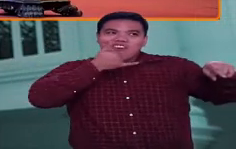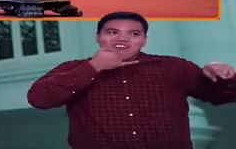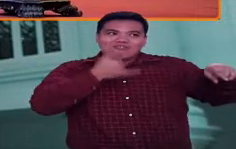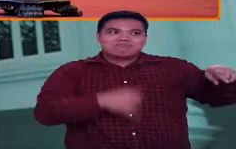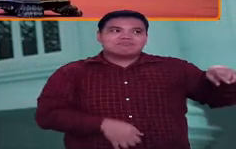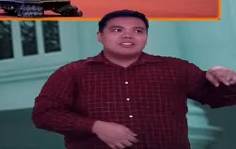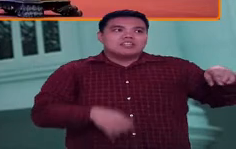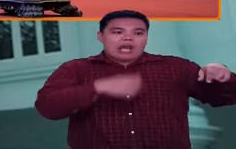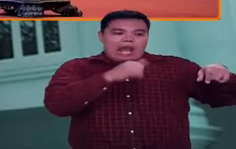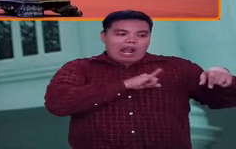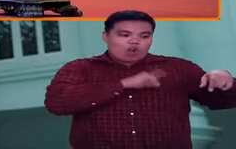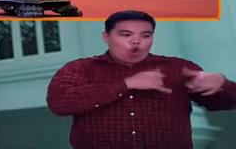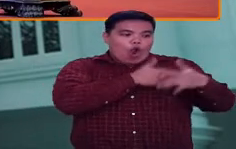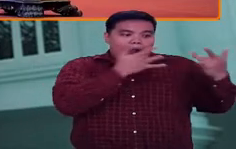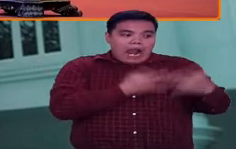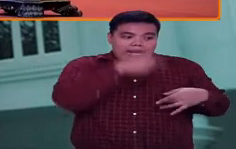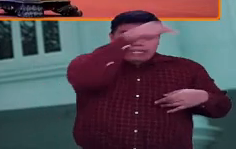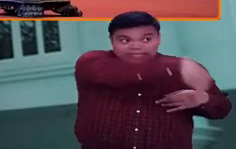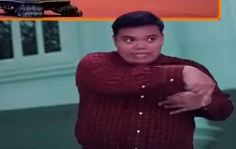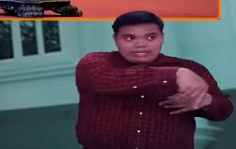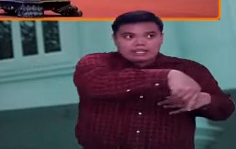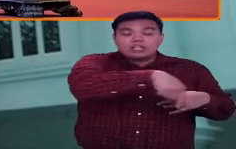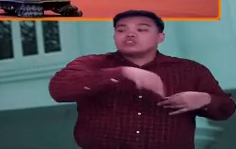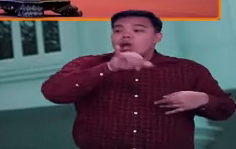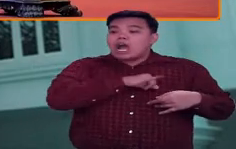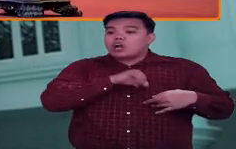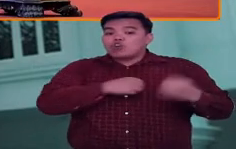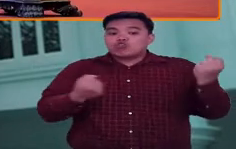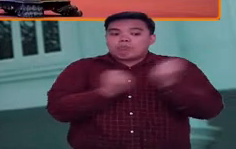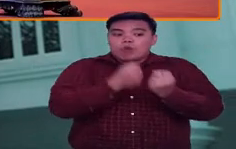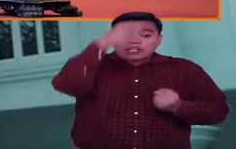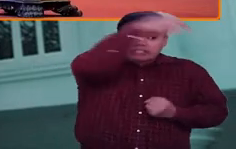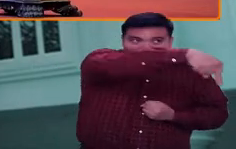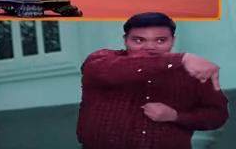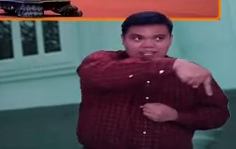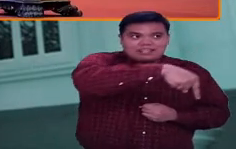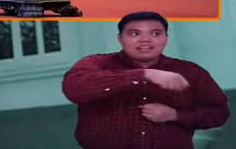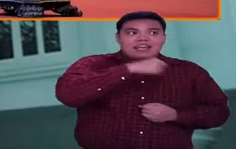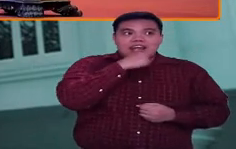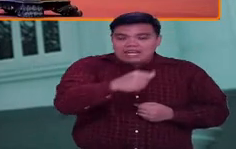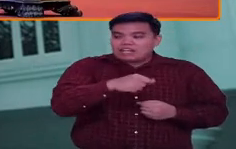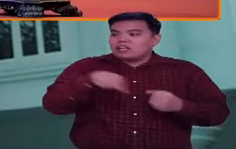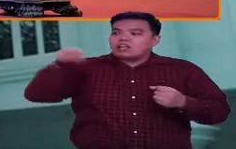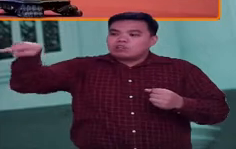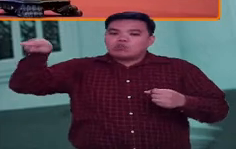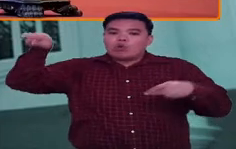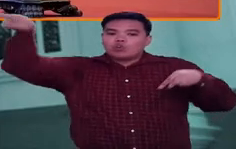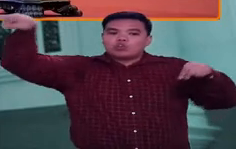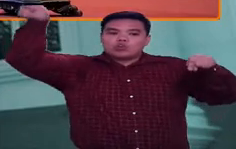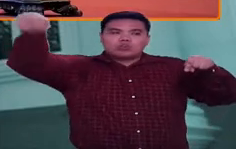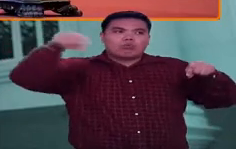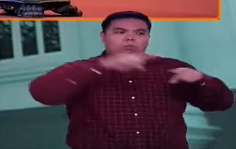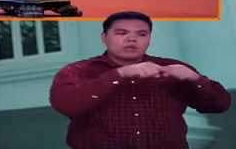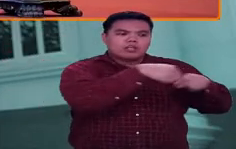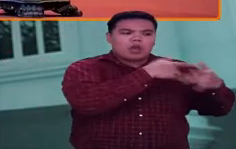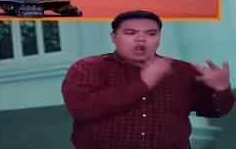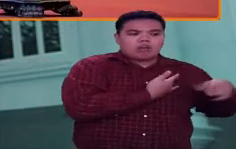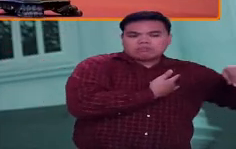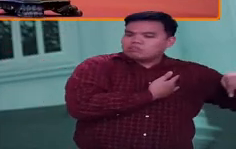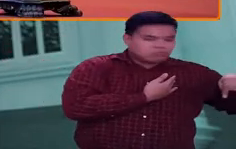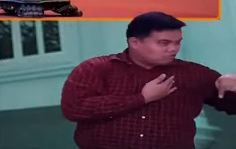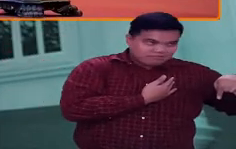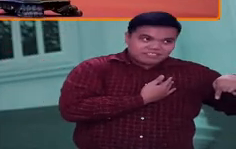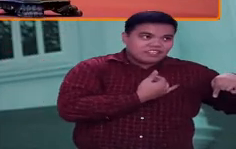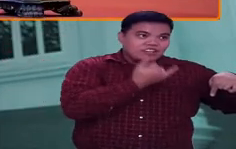say, I want to have more of a heart for missions. And I always respond, well, that's good. Jesus tells us